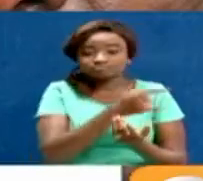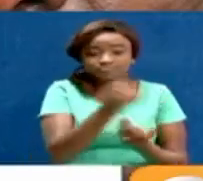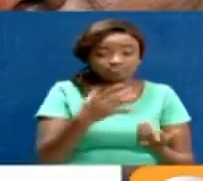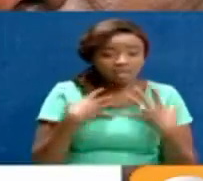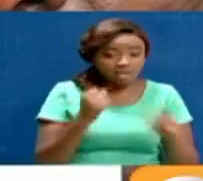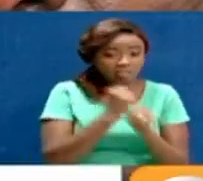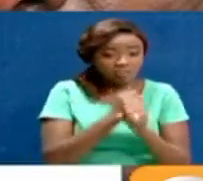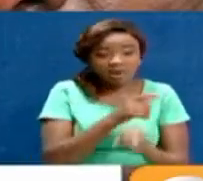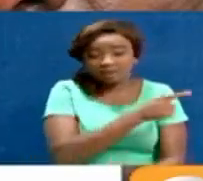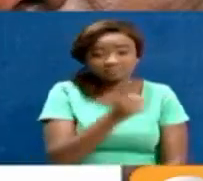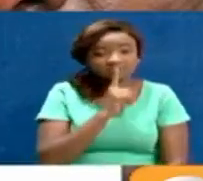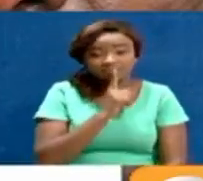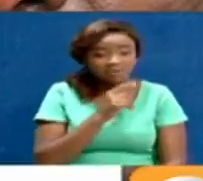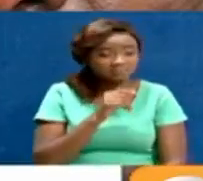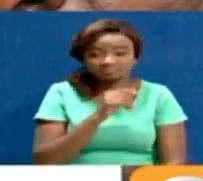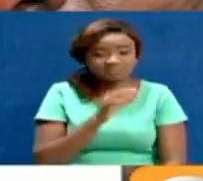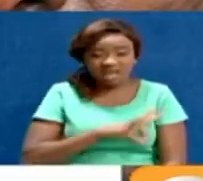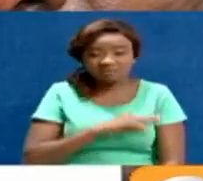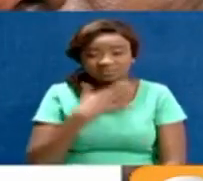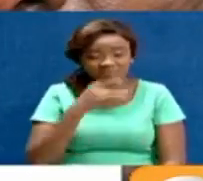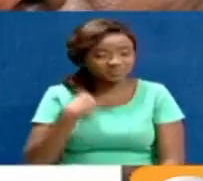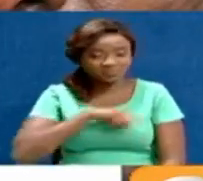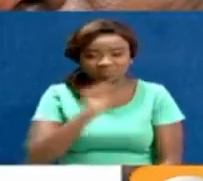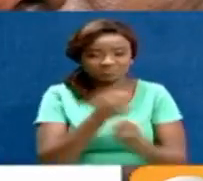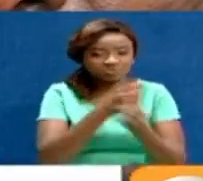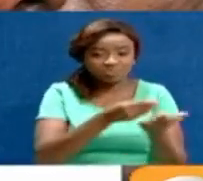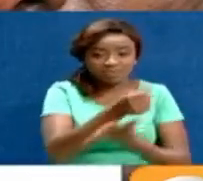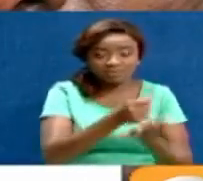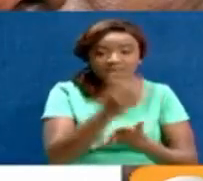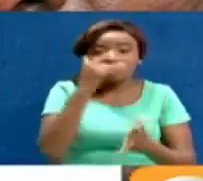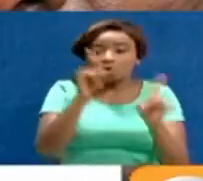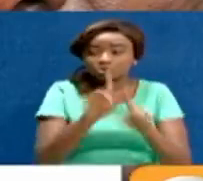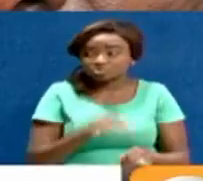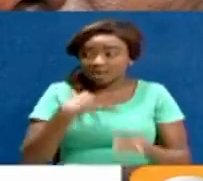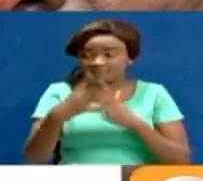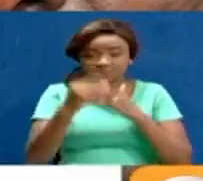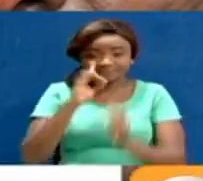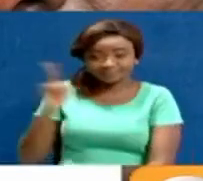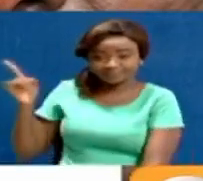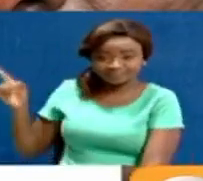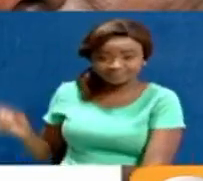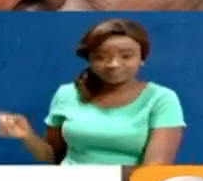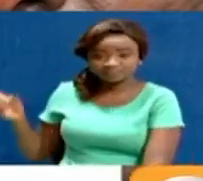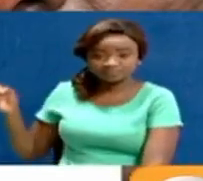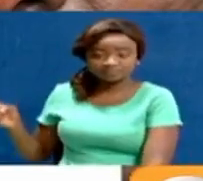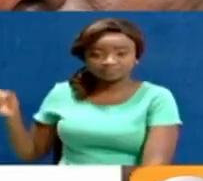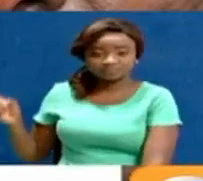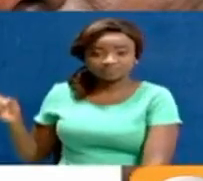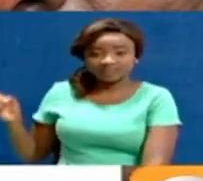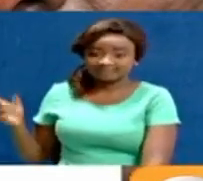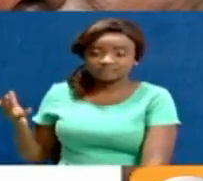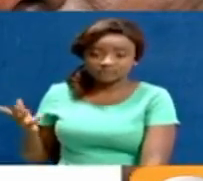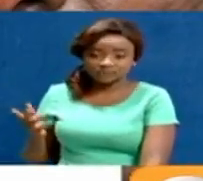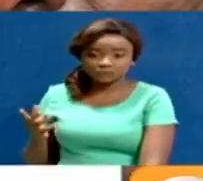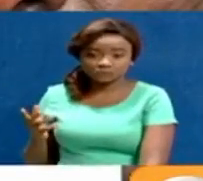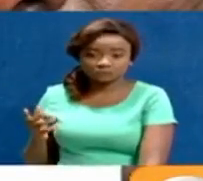workers, citing, and I quote, as provided for in the revised guidelines on collective bargaining agreement in public service, affordability is